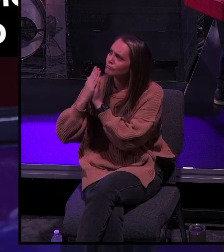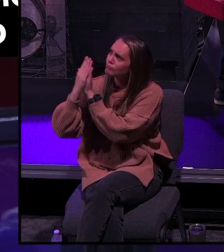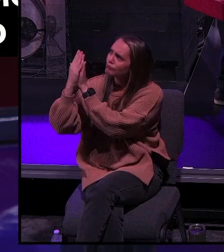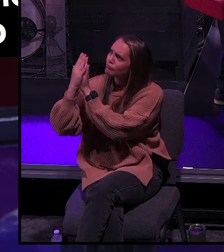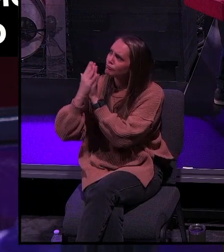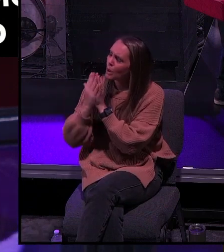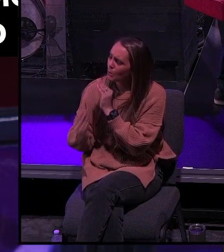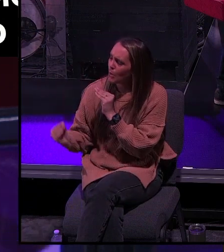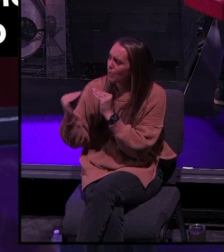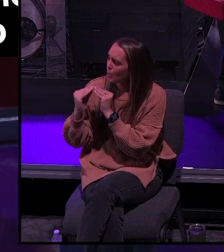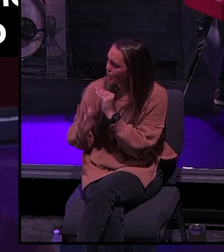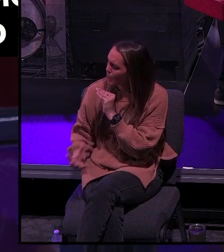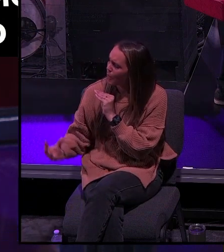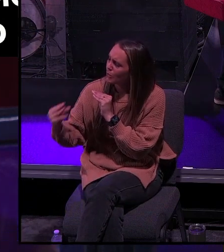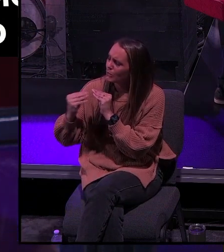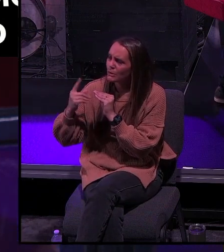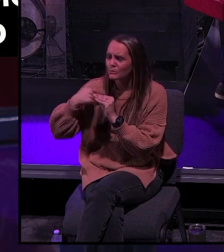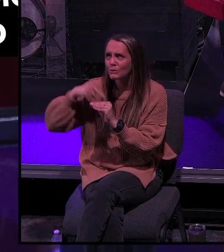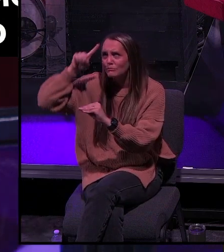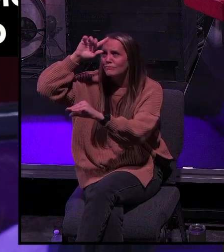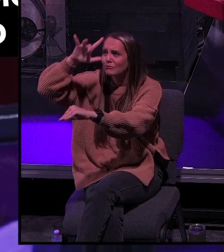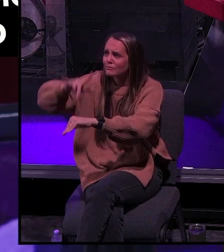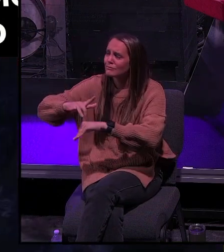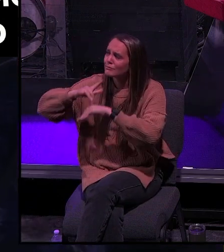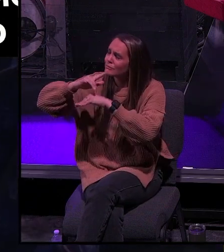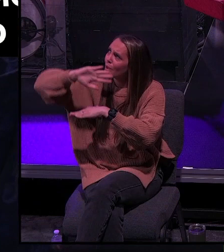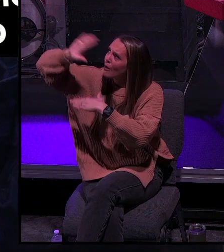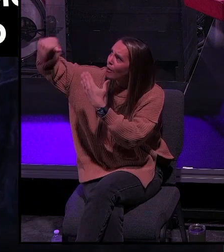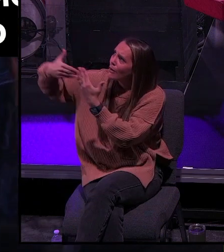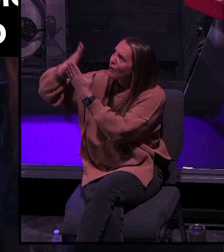more. We're hanging on every